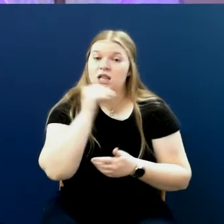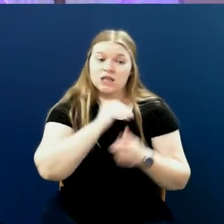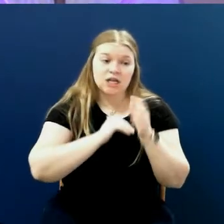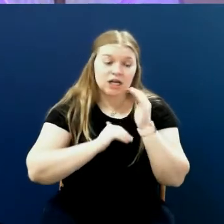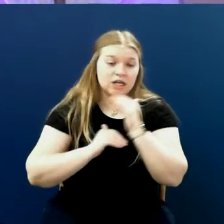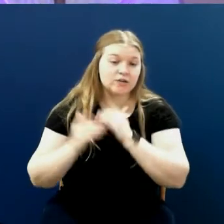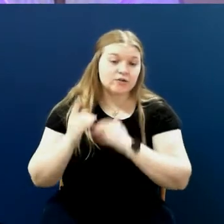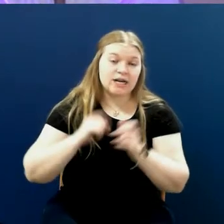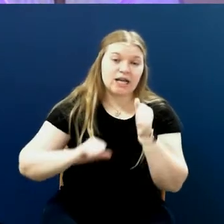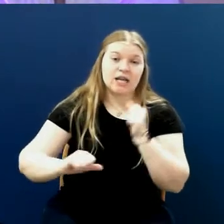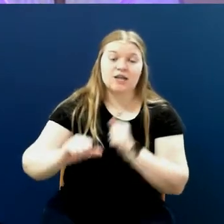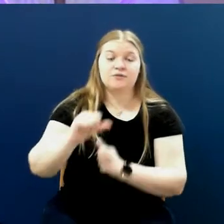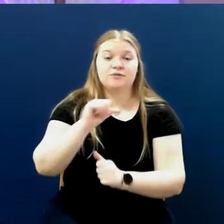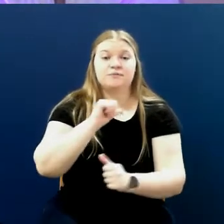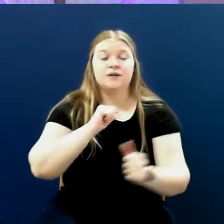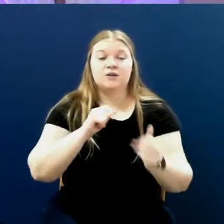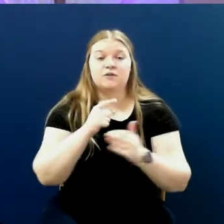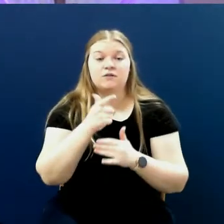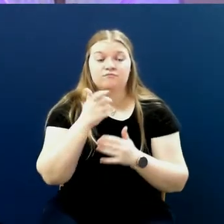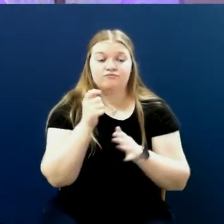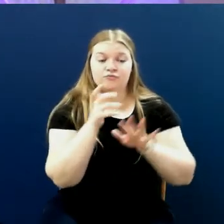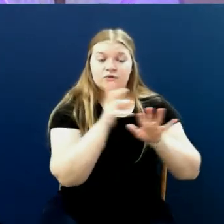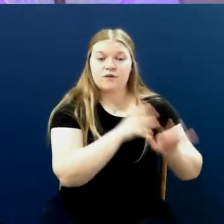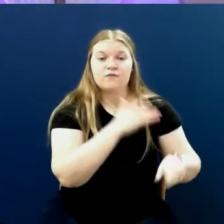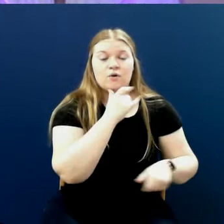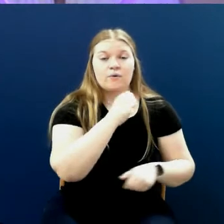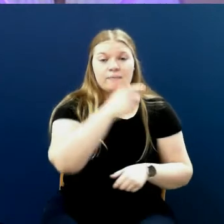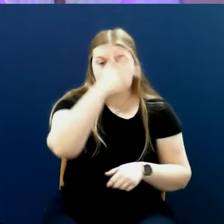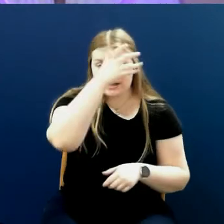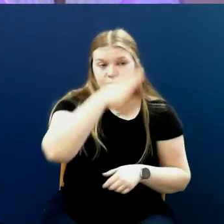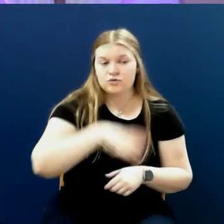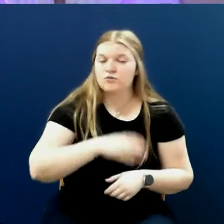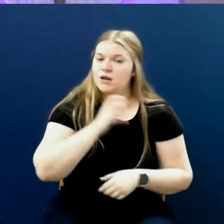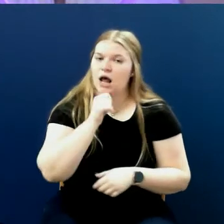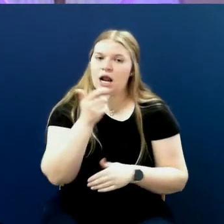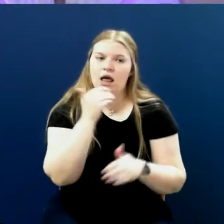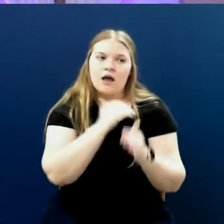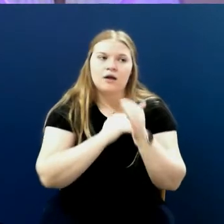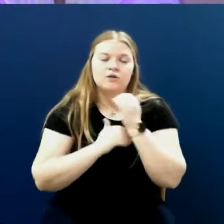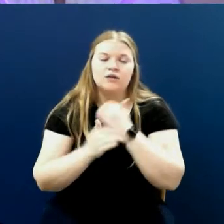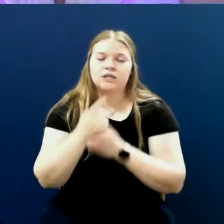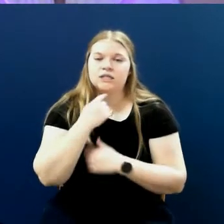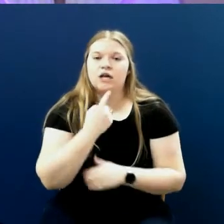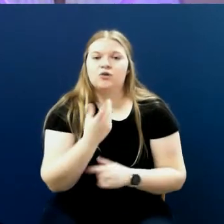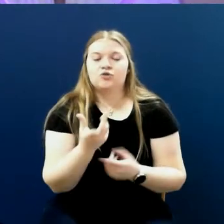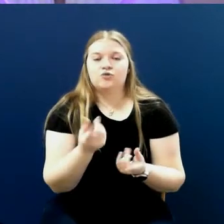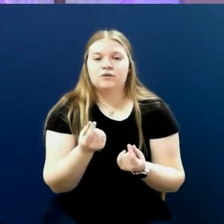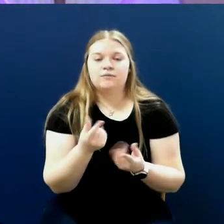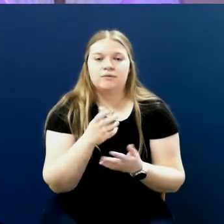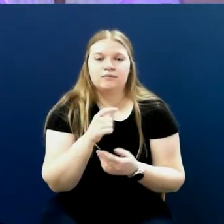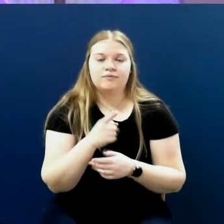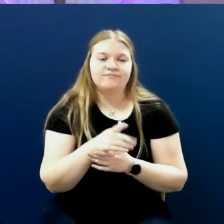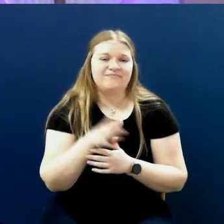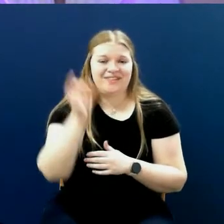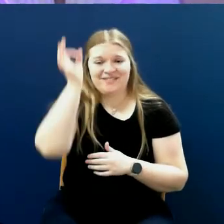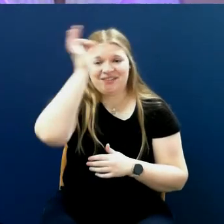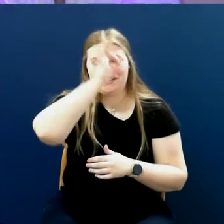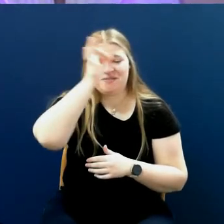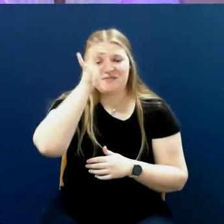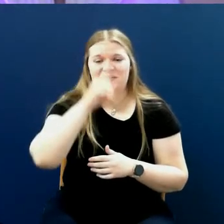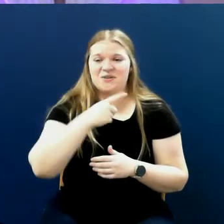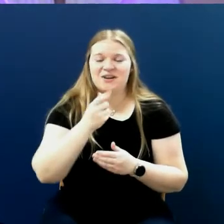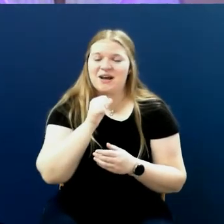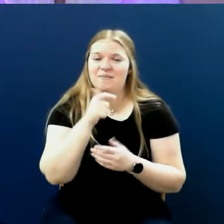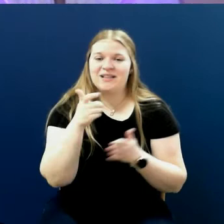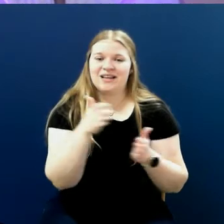another since you've put off the old man. Don't lie to each other. Don't say you're going to do something when you have no idea or no intention of